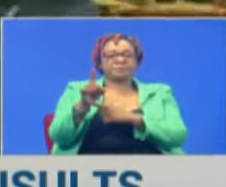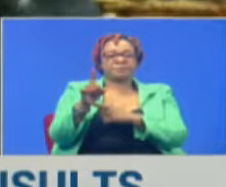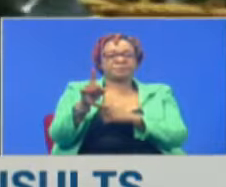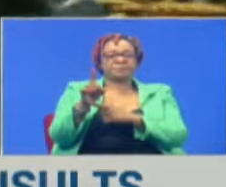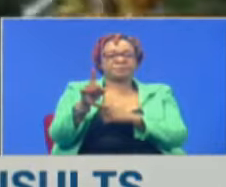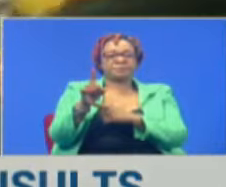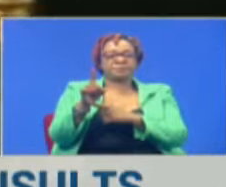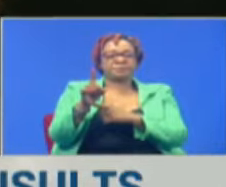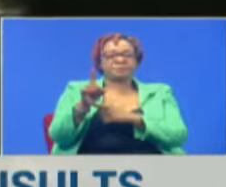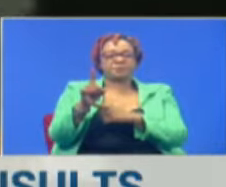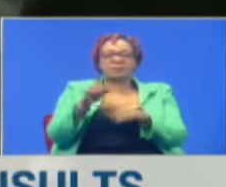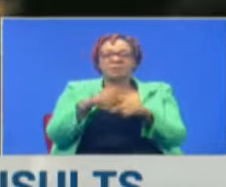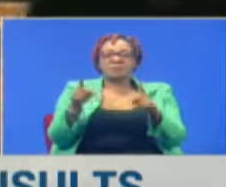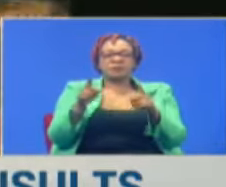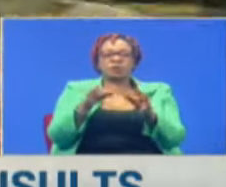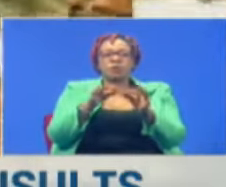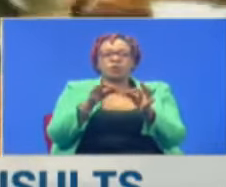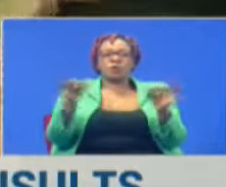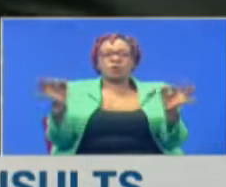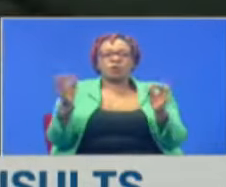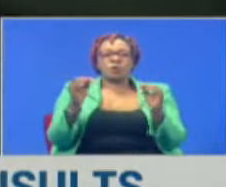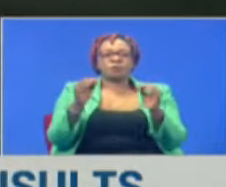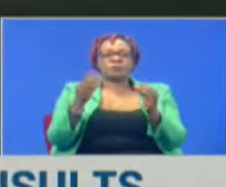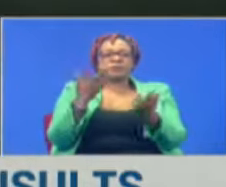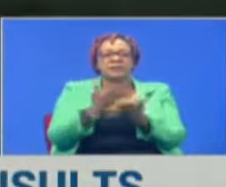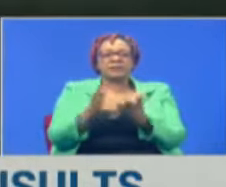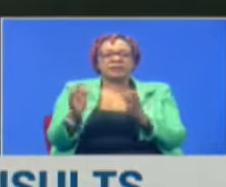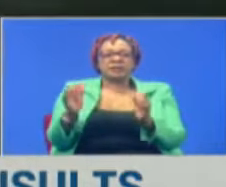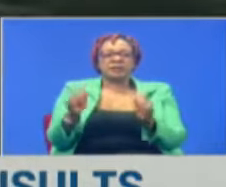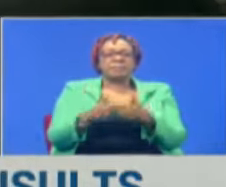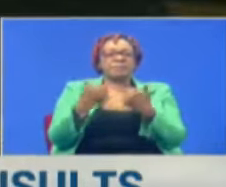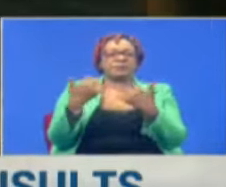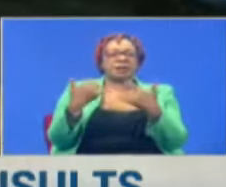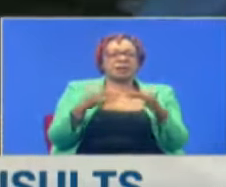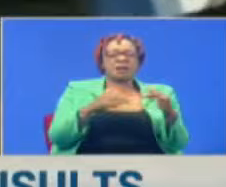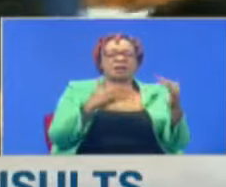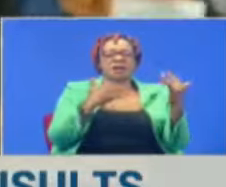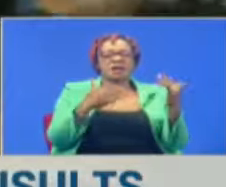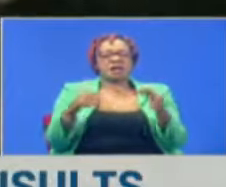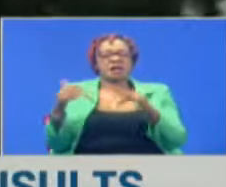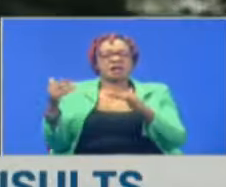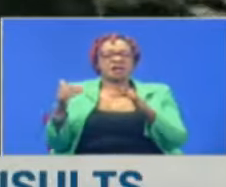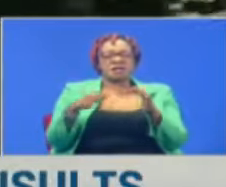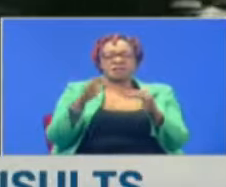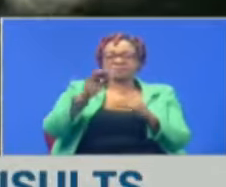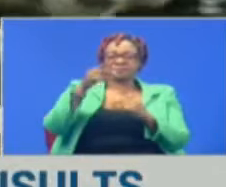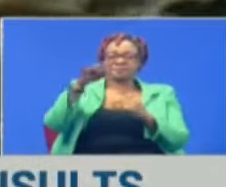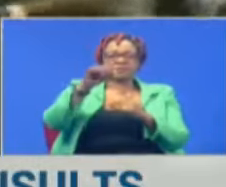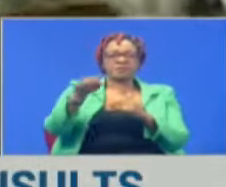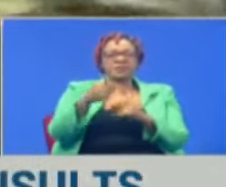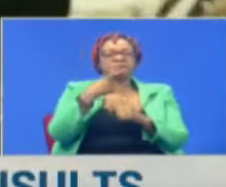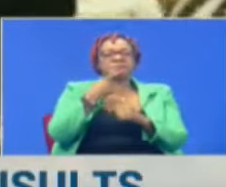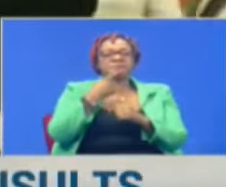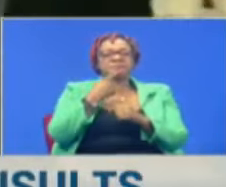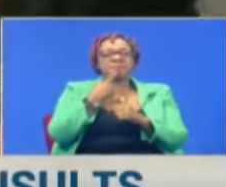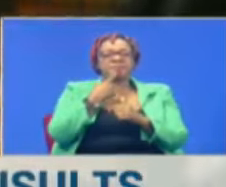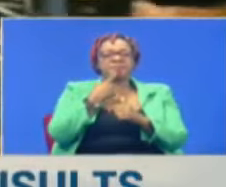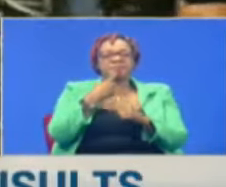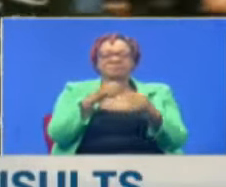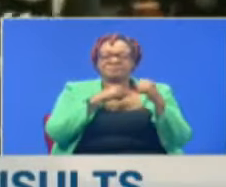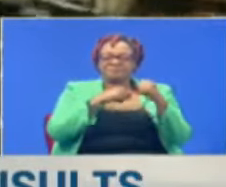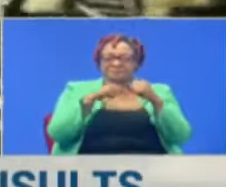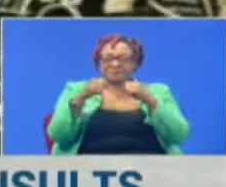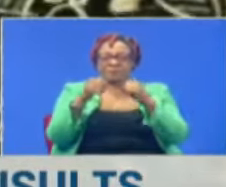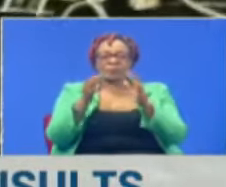But it didn't take long for things to fall apart. Mogotio MCA Charles Koskei instigating a fist fight, with the first